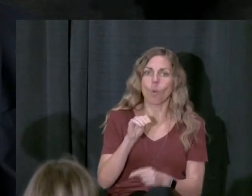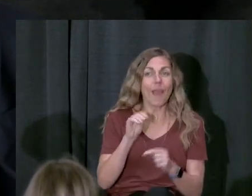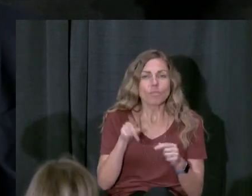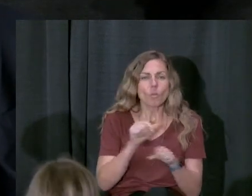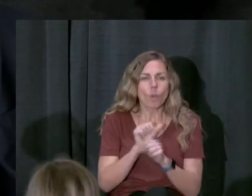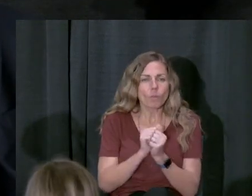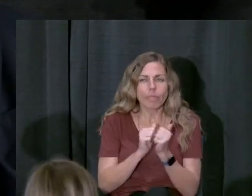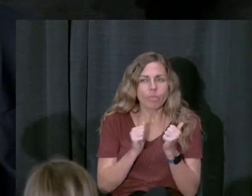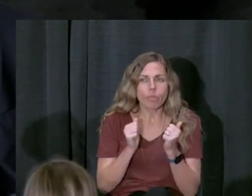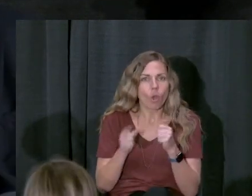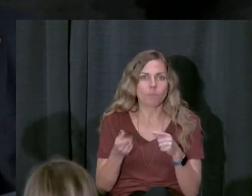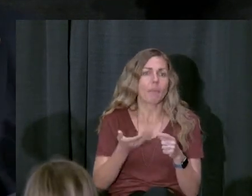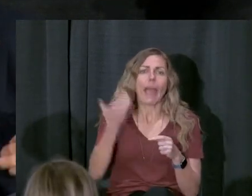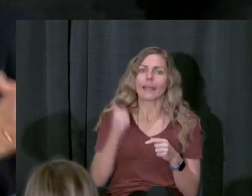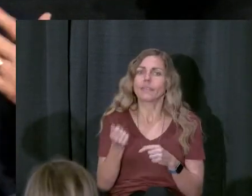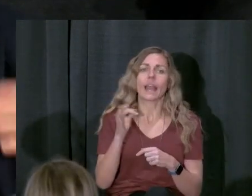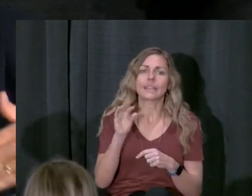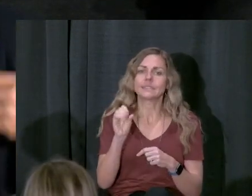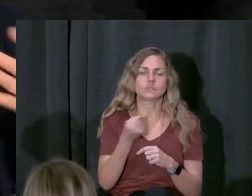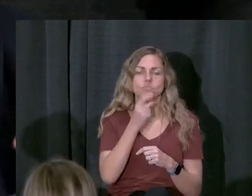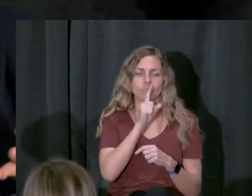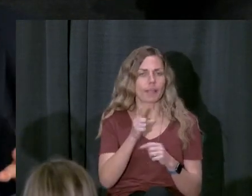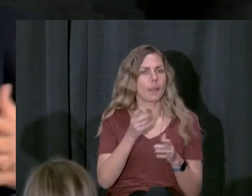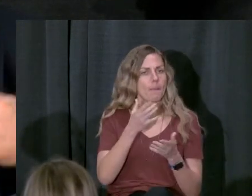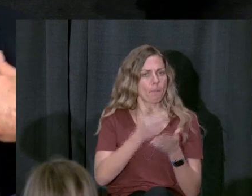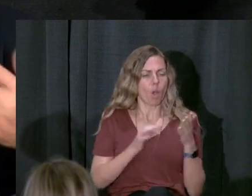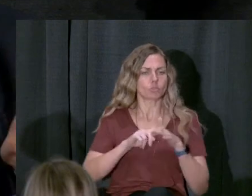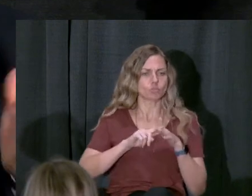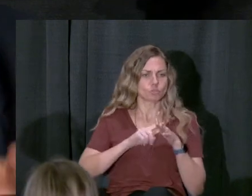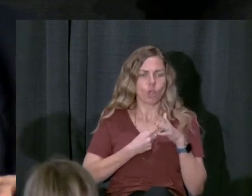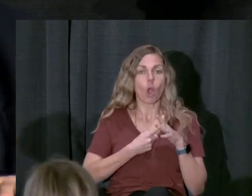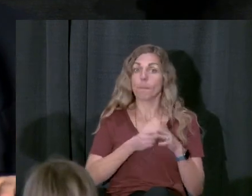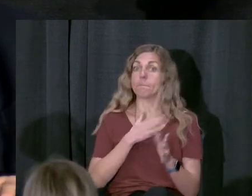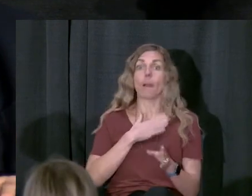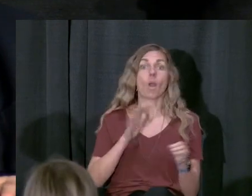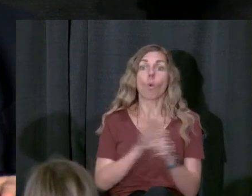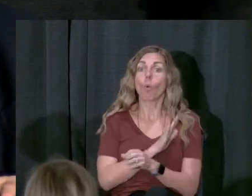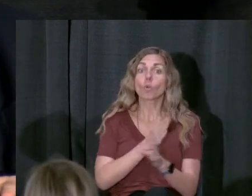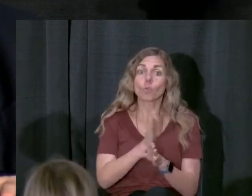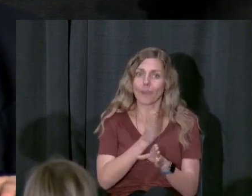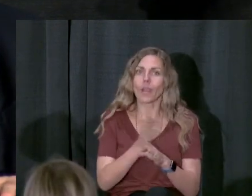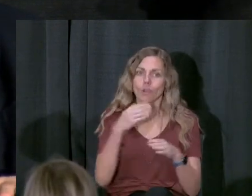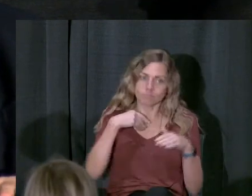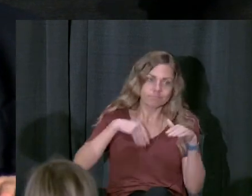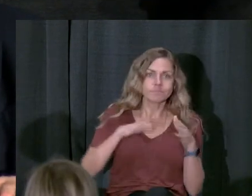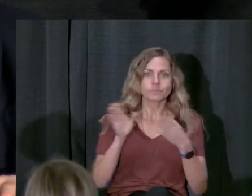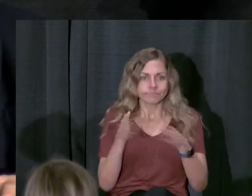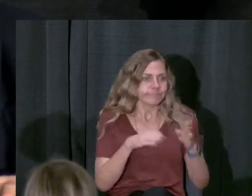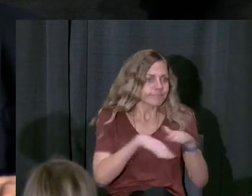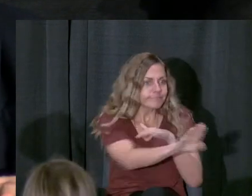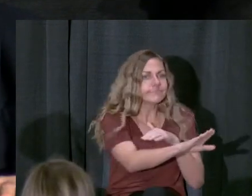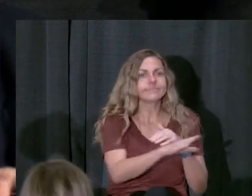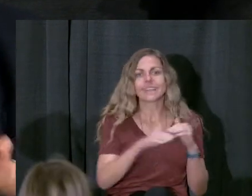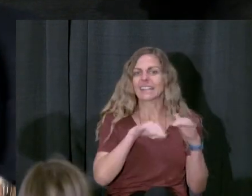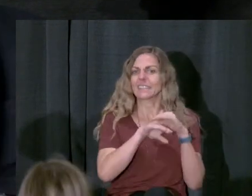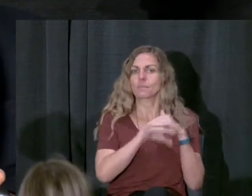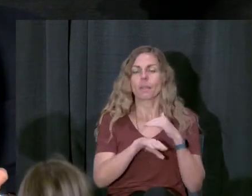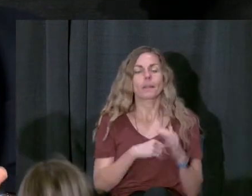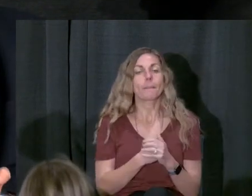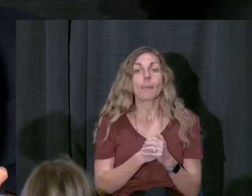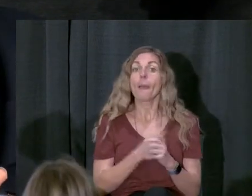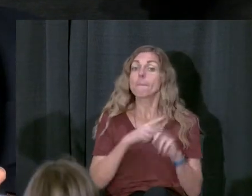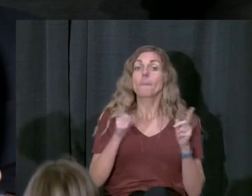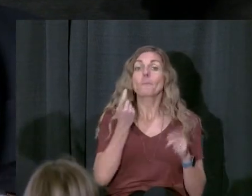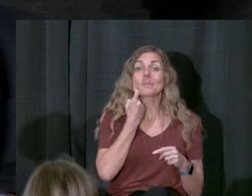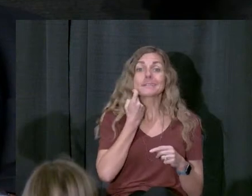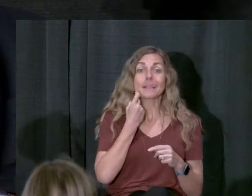90s was part of what started my whole career in accessibility. But recently, we've been